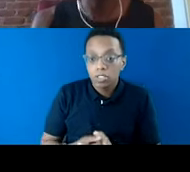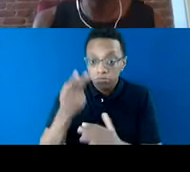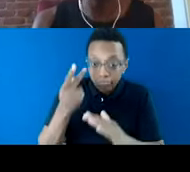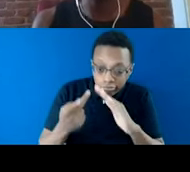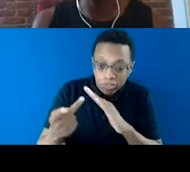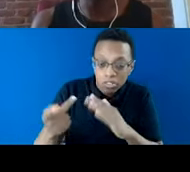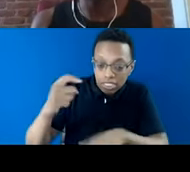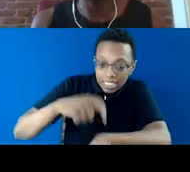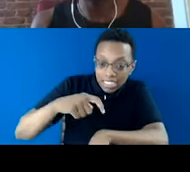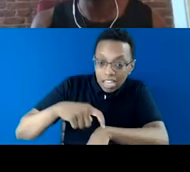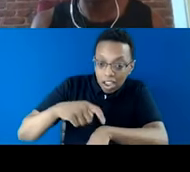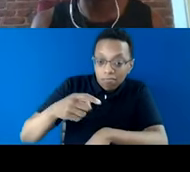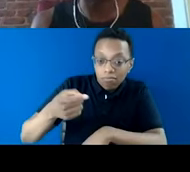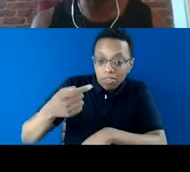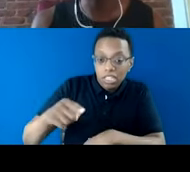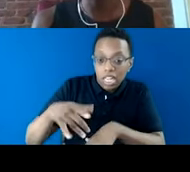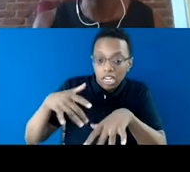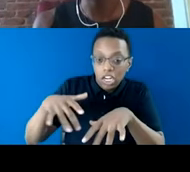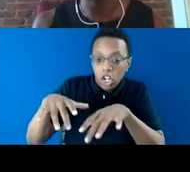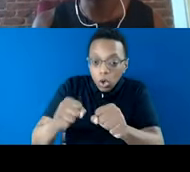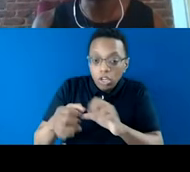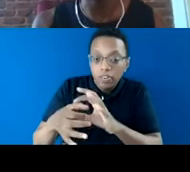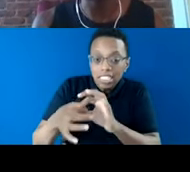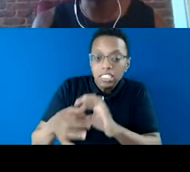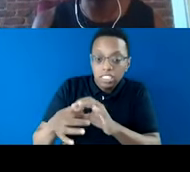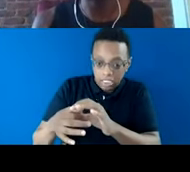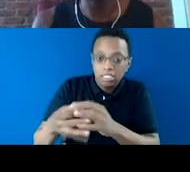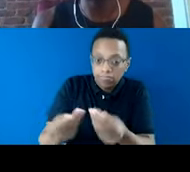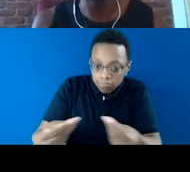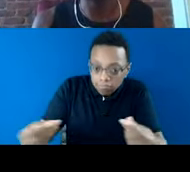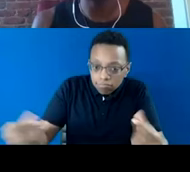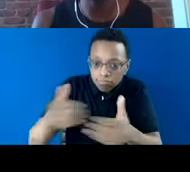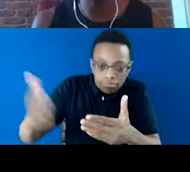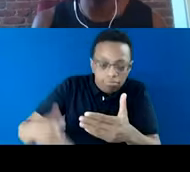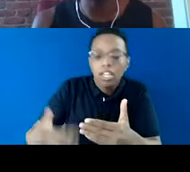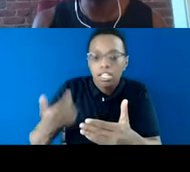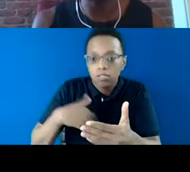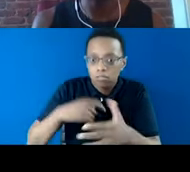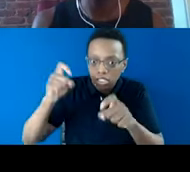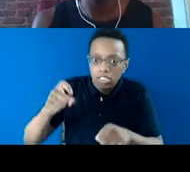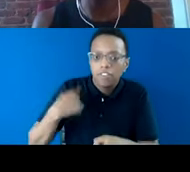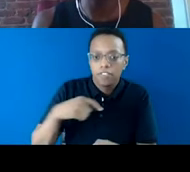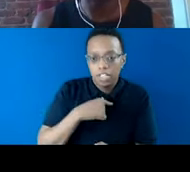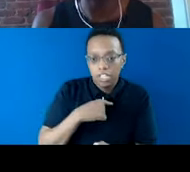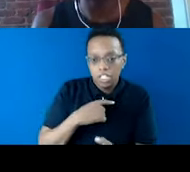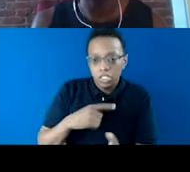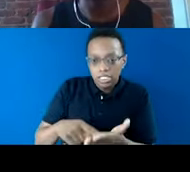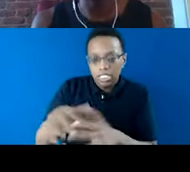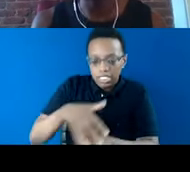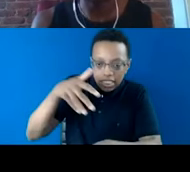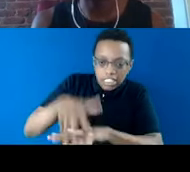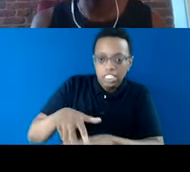future when that colonial relationship ends. And so it's also then necessary for us to talk about Indigenous people using the